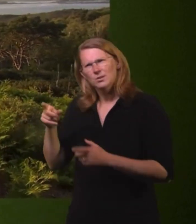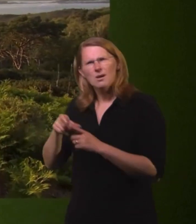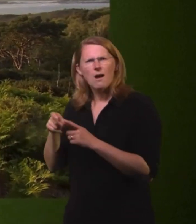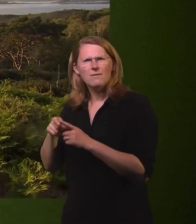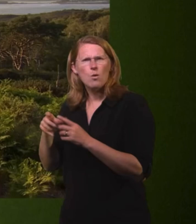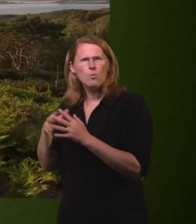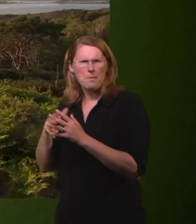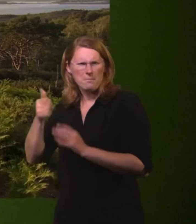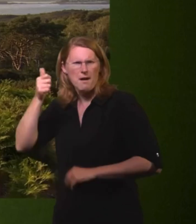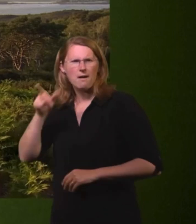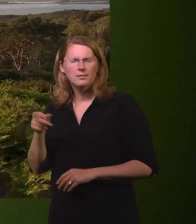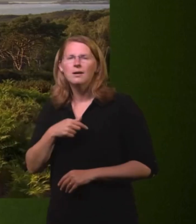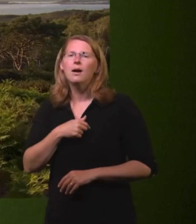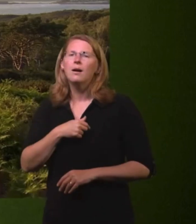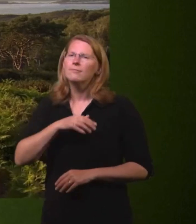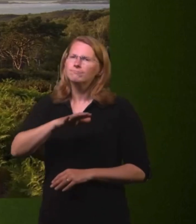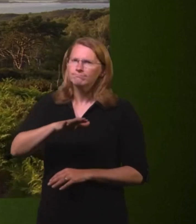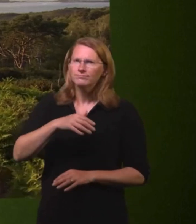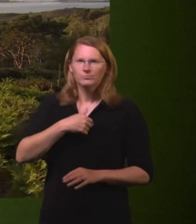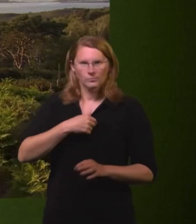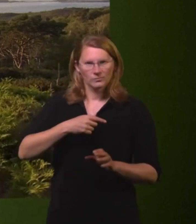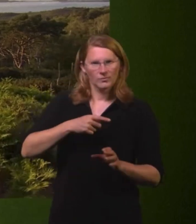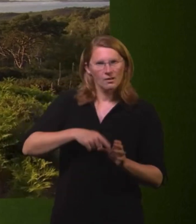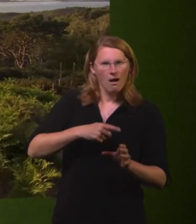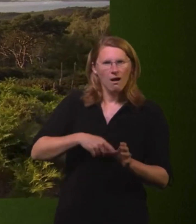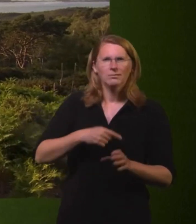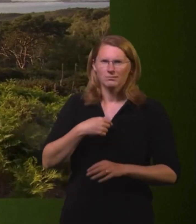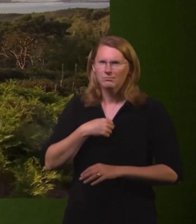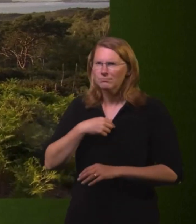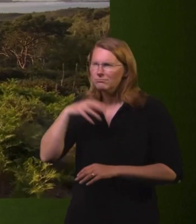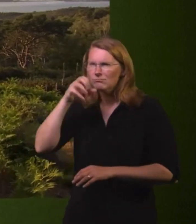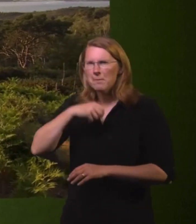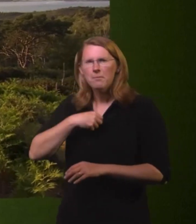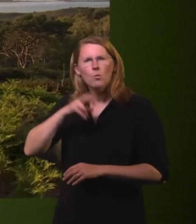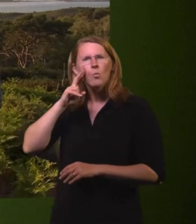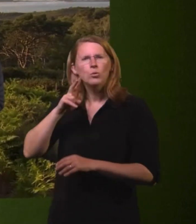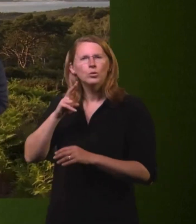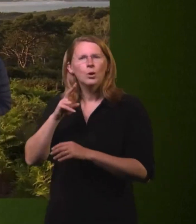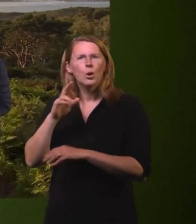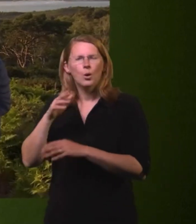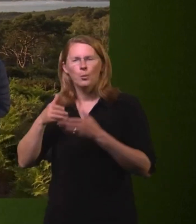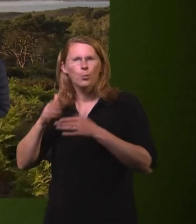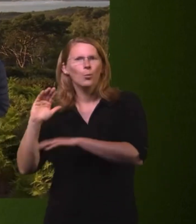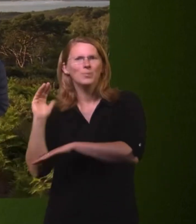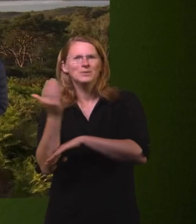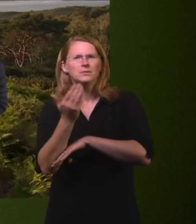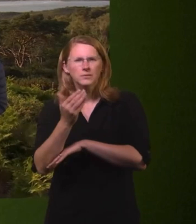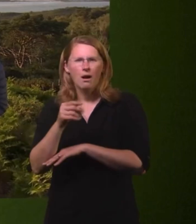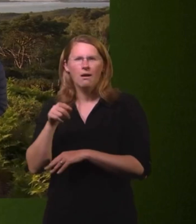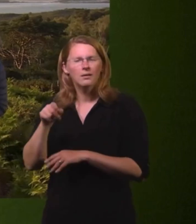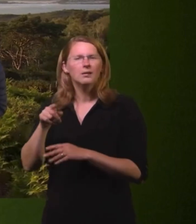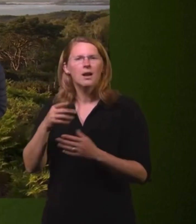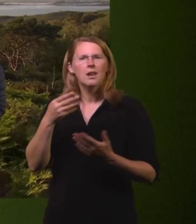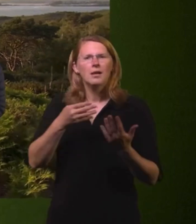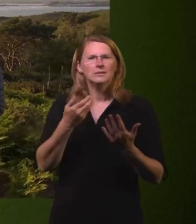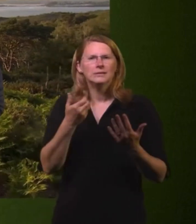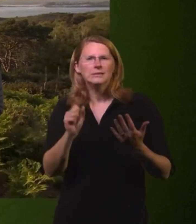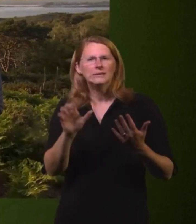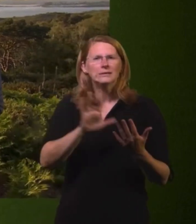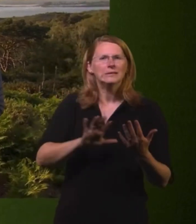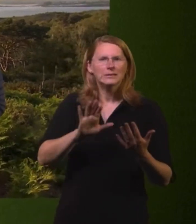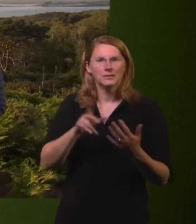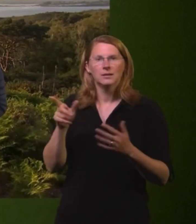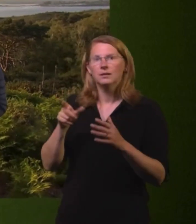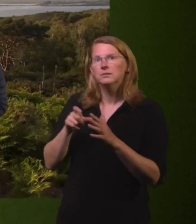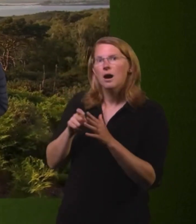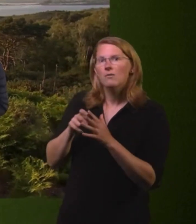featured Dartford Warblers as one of our rarest birds. And encouraged by my teacher, Miss Maundrell, I wrote to Blue Peter saying, "Where did you film them? Can